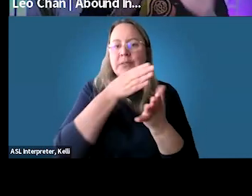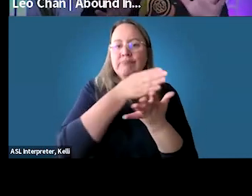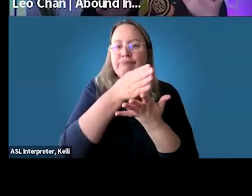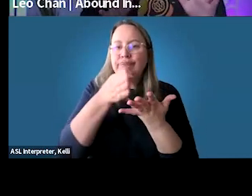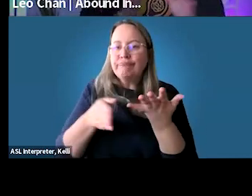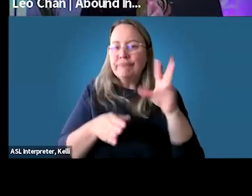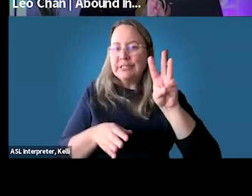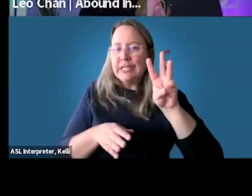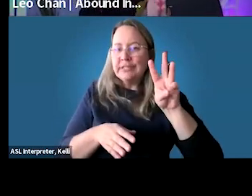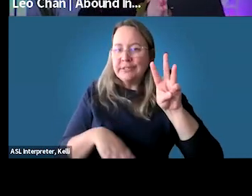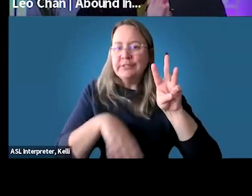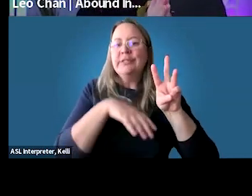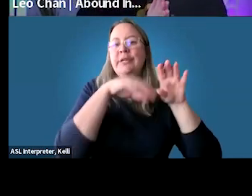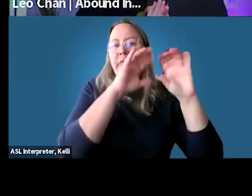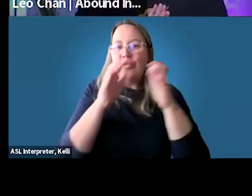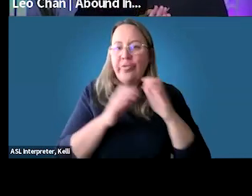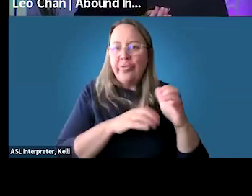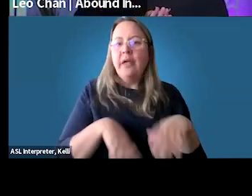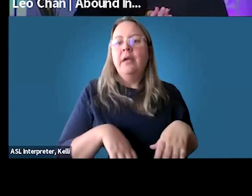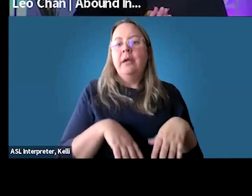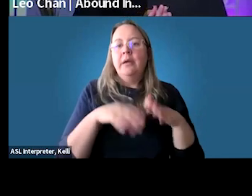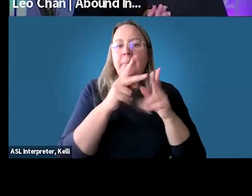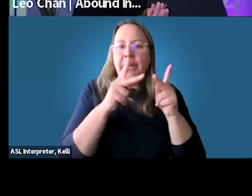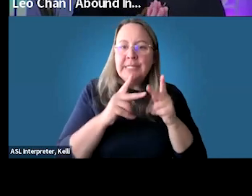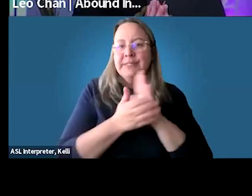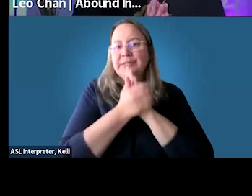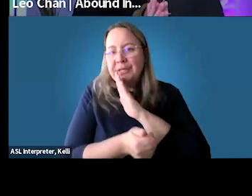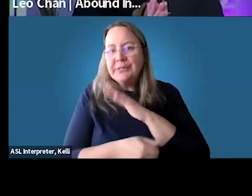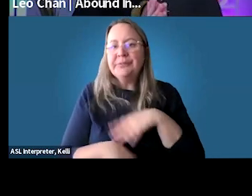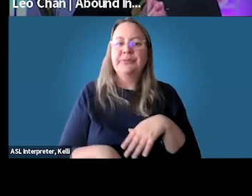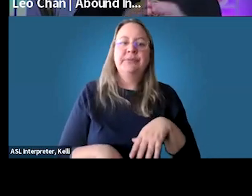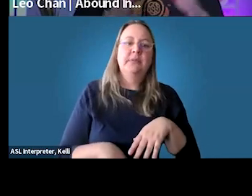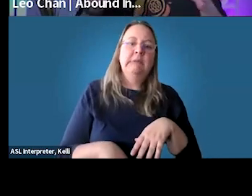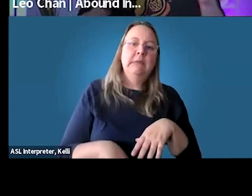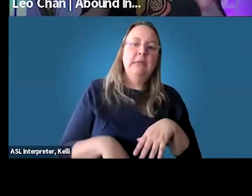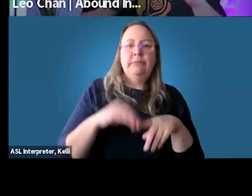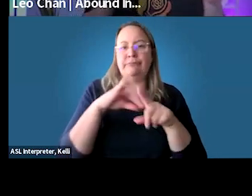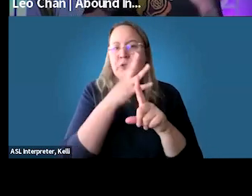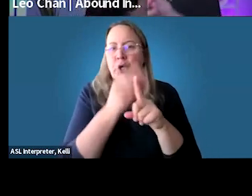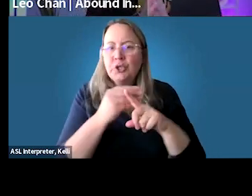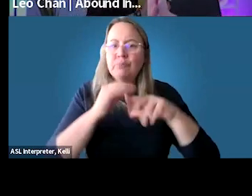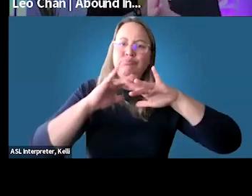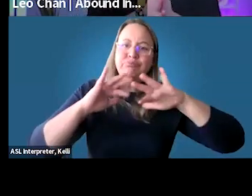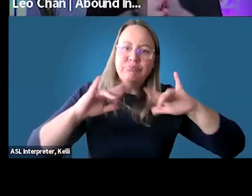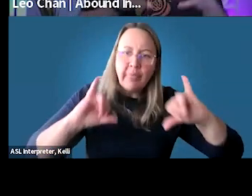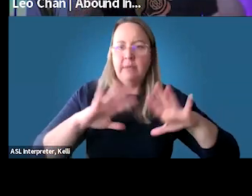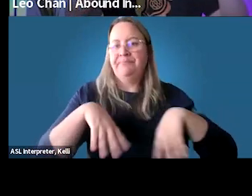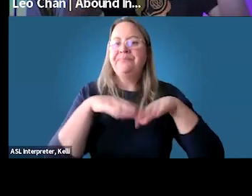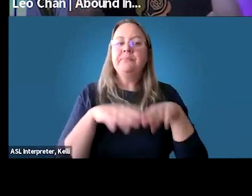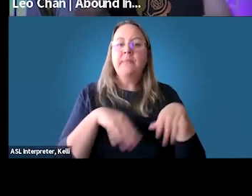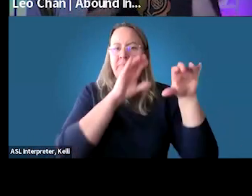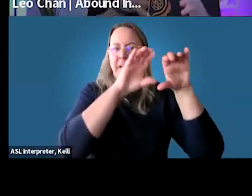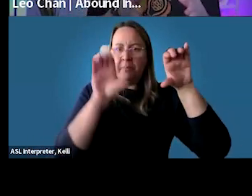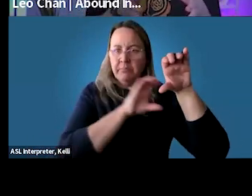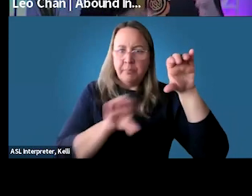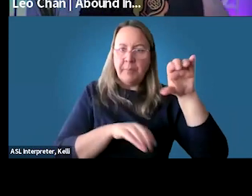There's 6 categories. So places, skills, uh, culture, others, so on and so forth, like places. So I